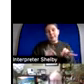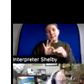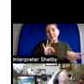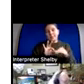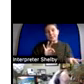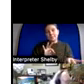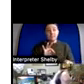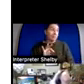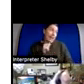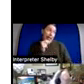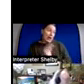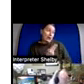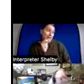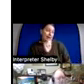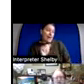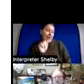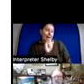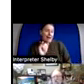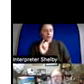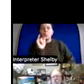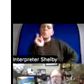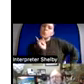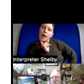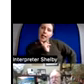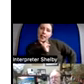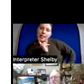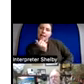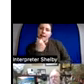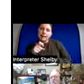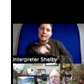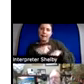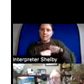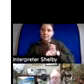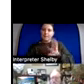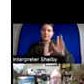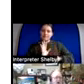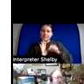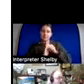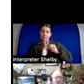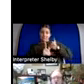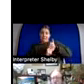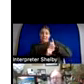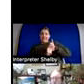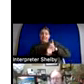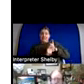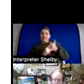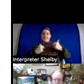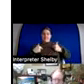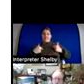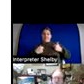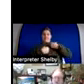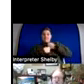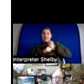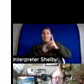ai there they just actually anytime you create a video as the video author you have to